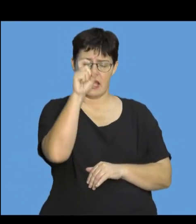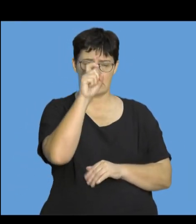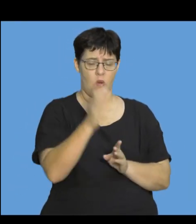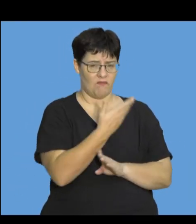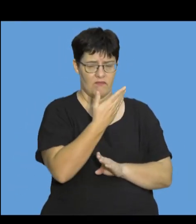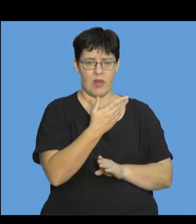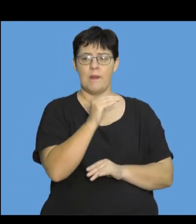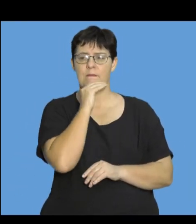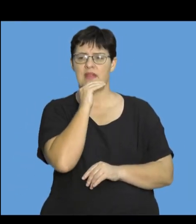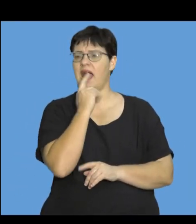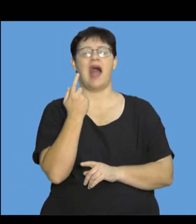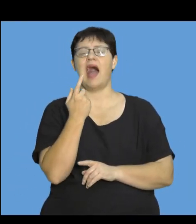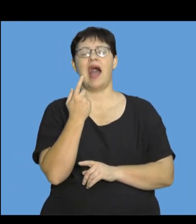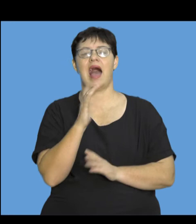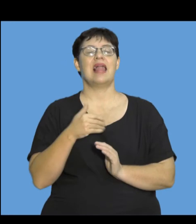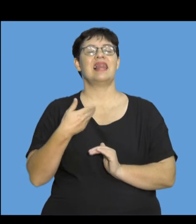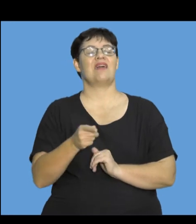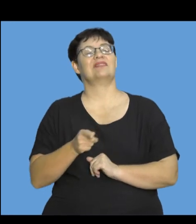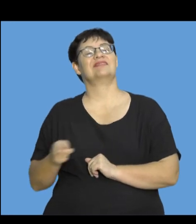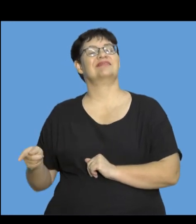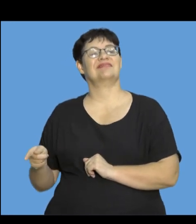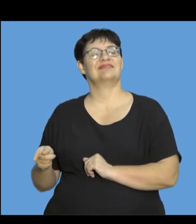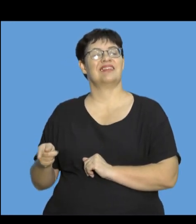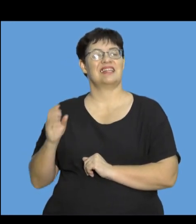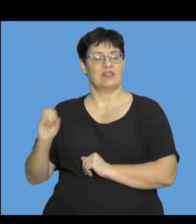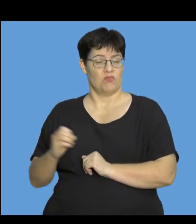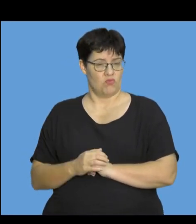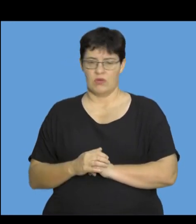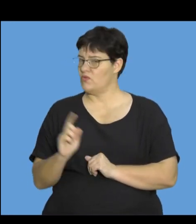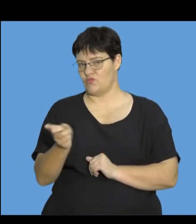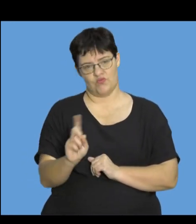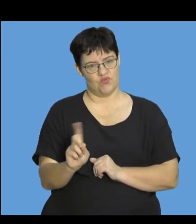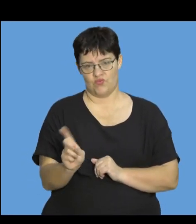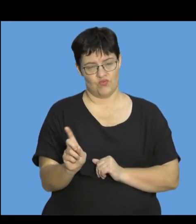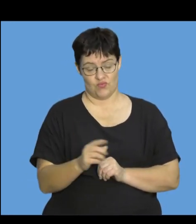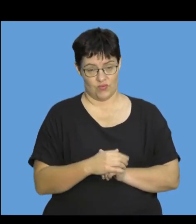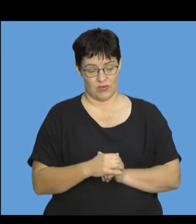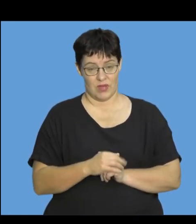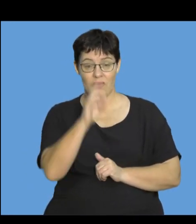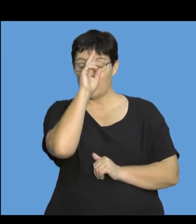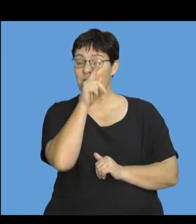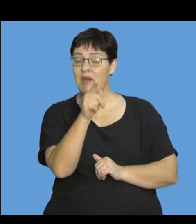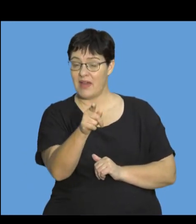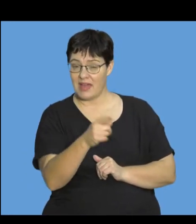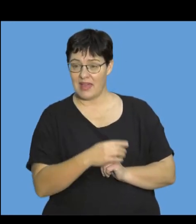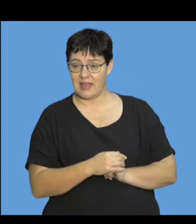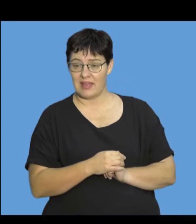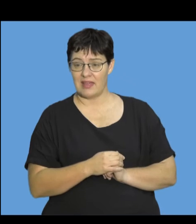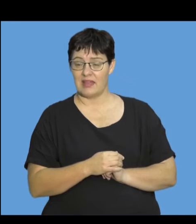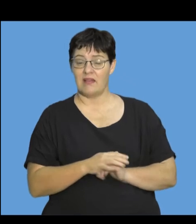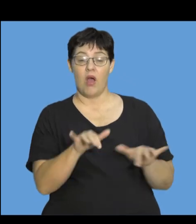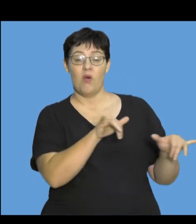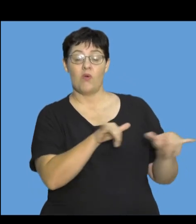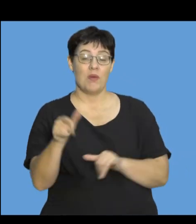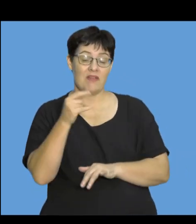x, they therefore think the remaining answer will then be 0. That's not the case. Remember I said when we use